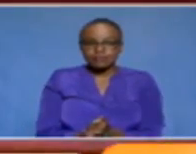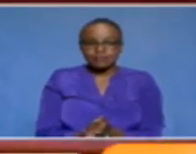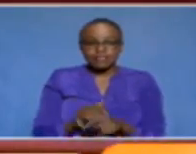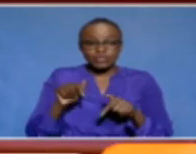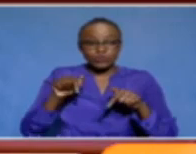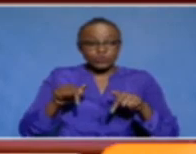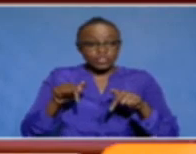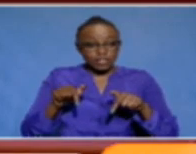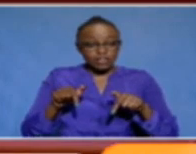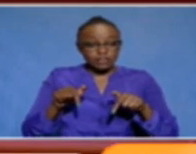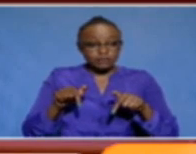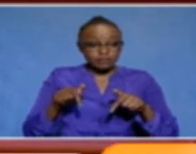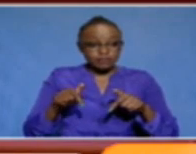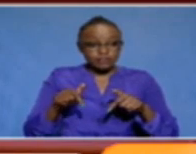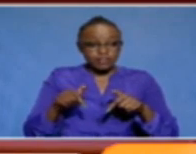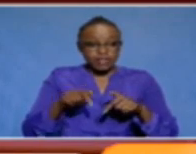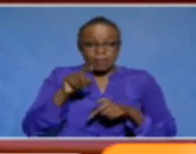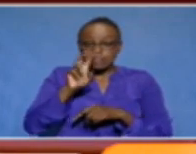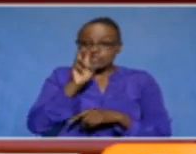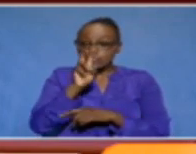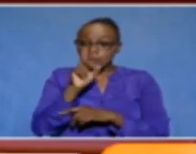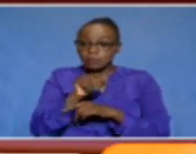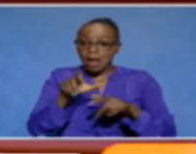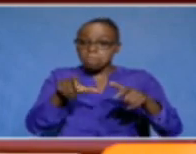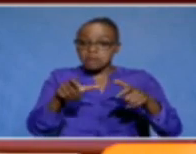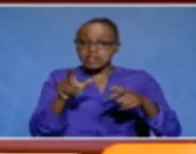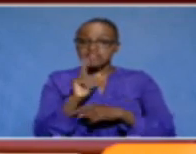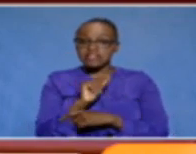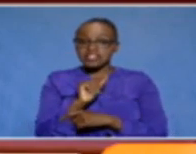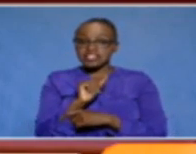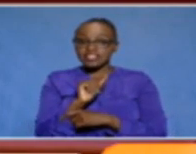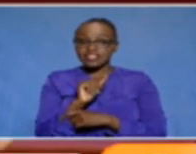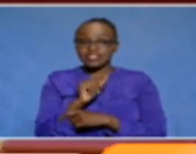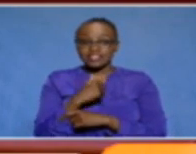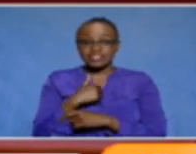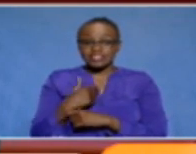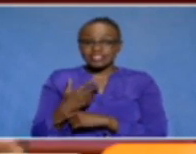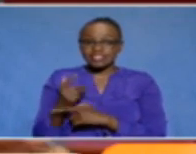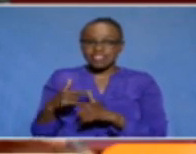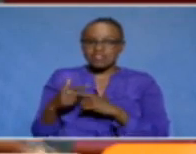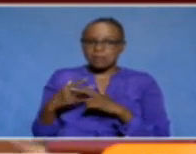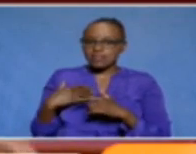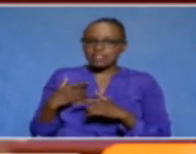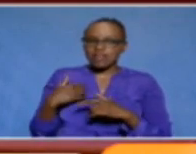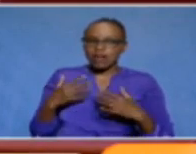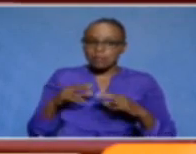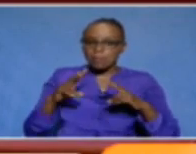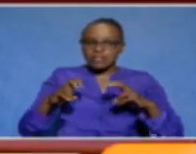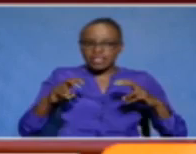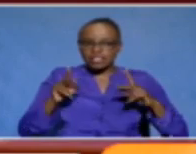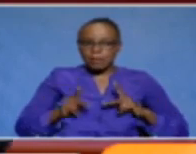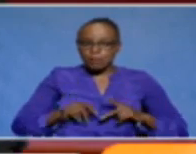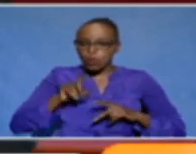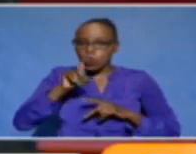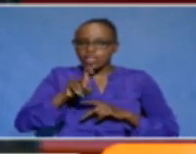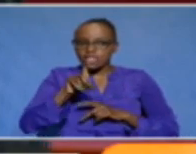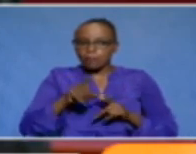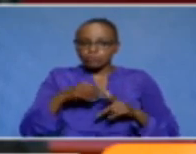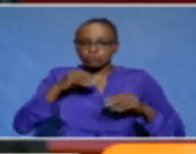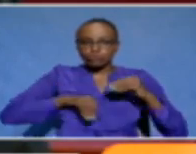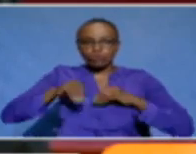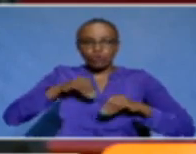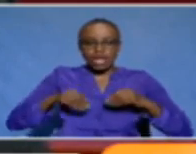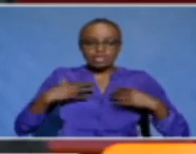They, you must have seen in the media, I'm shown they are naked, massaging people who are supposed to be